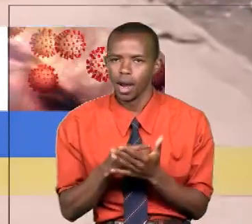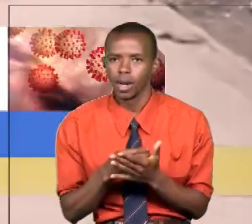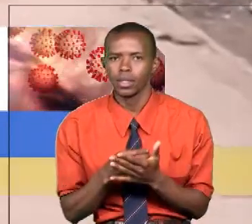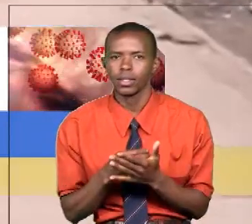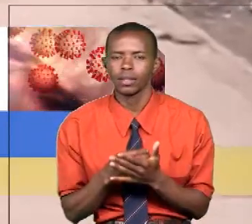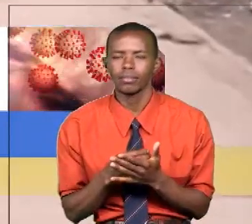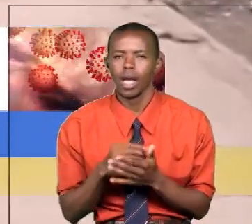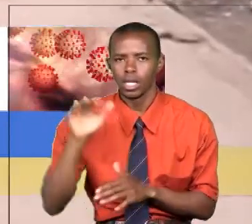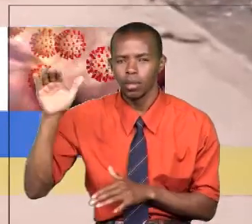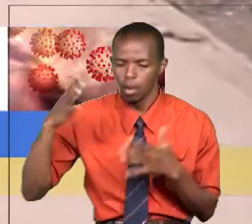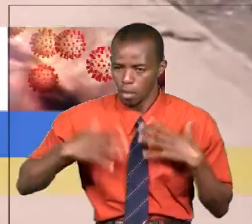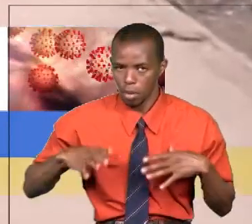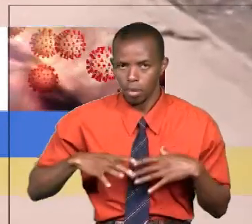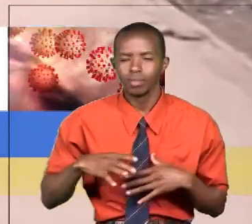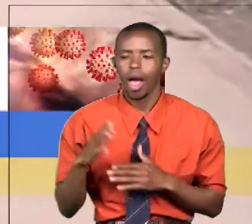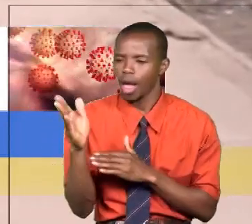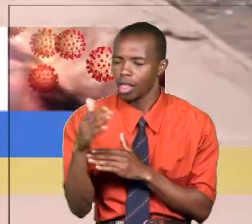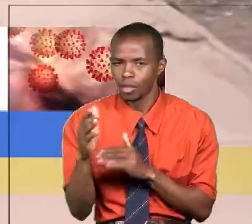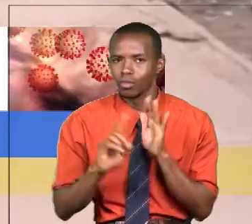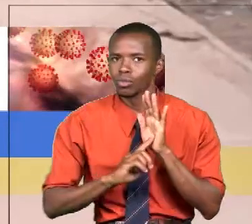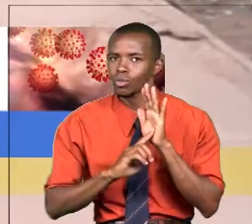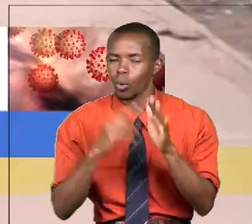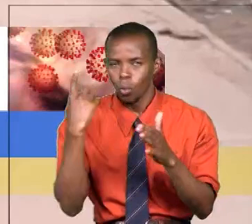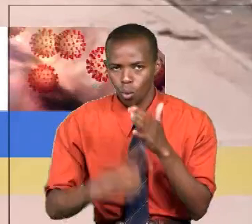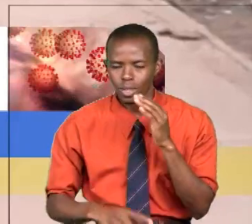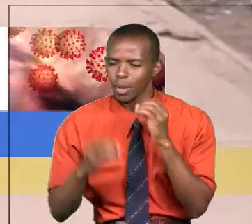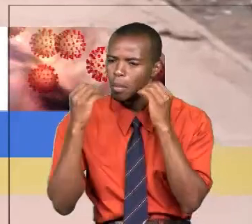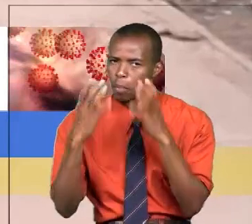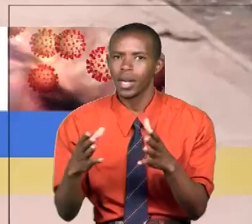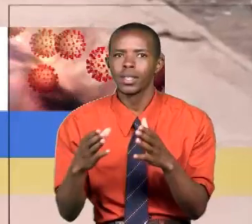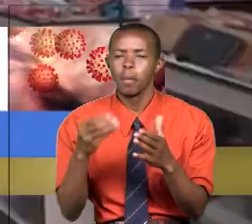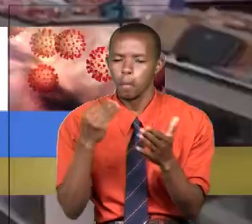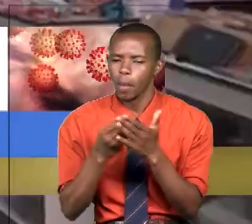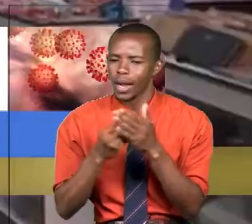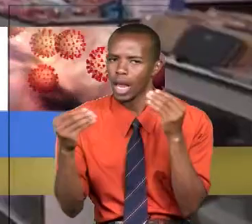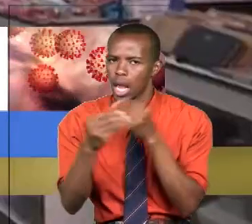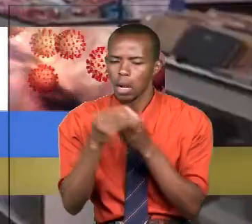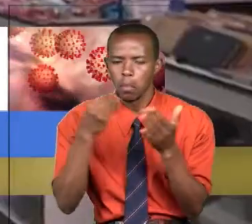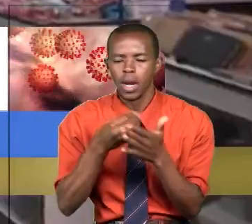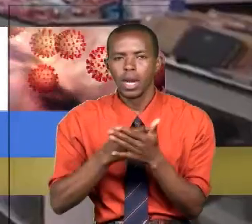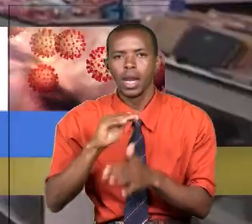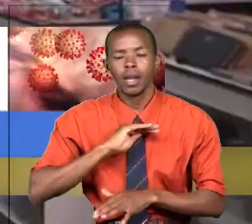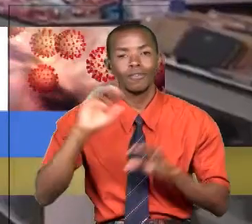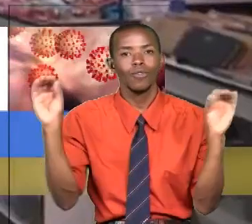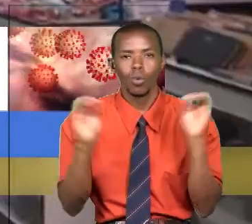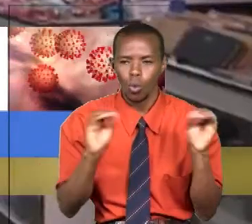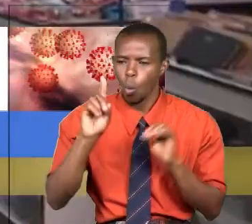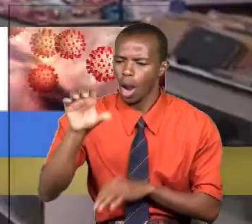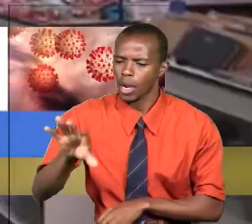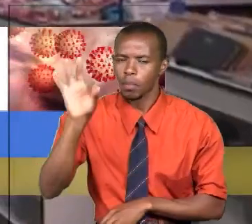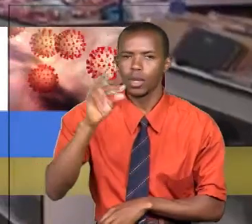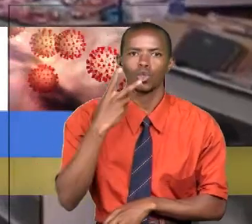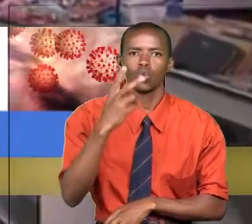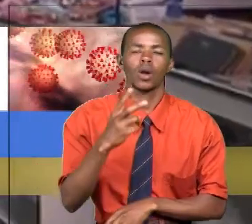by Nizimbabwe.com on Thursday showed that many of the bureaucrats detained had no money, while only one was said to have picked only